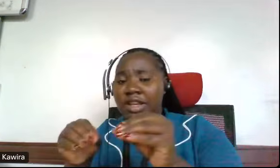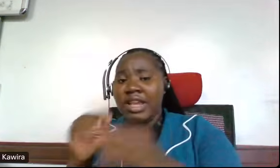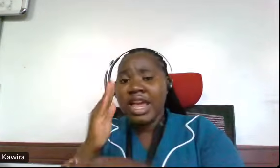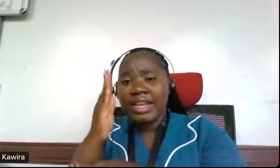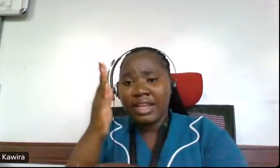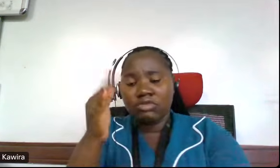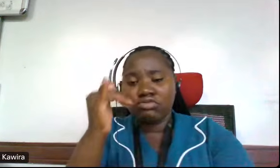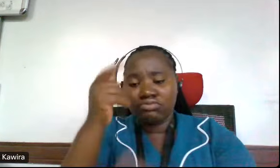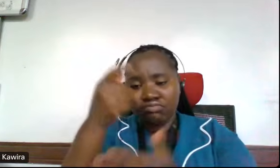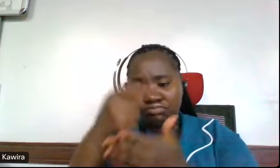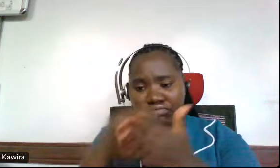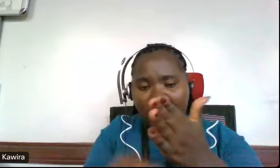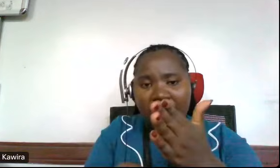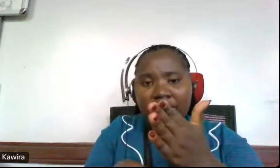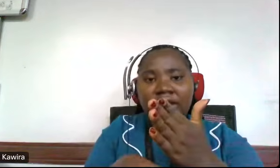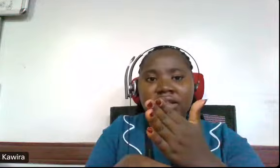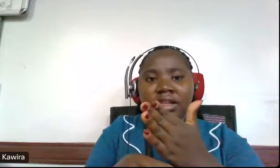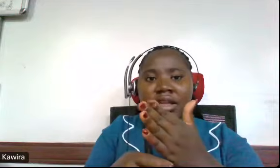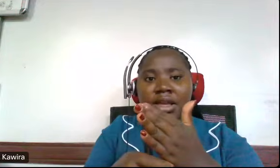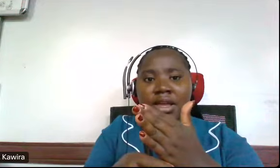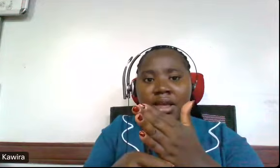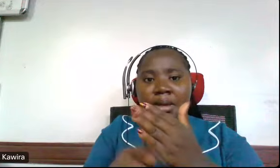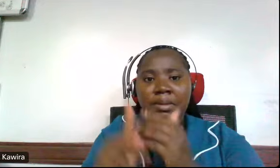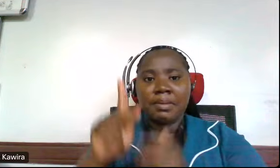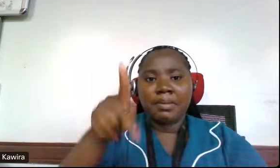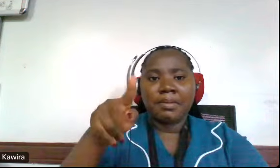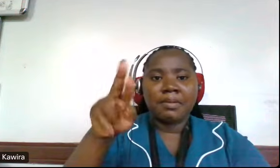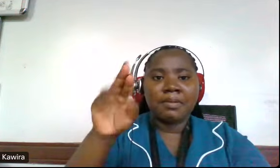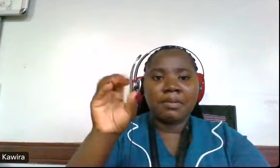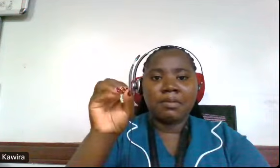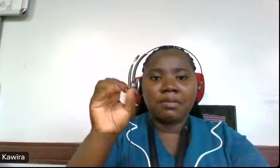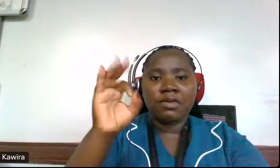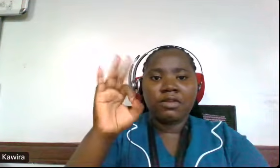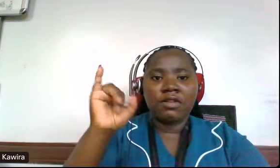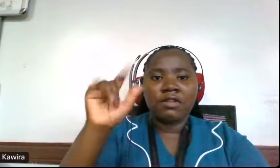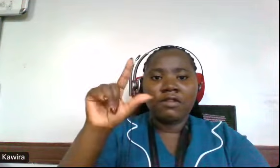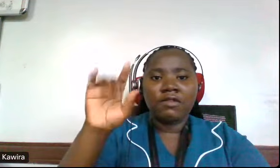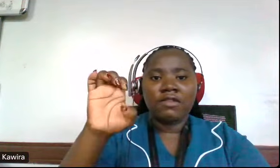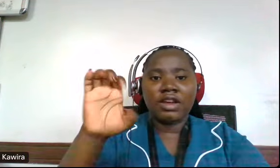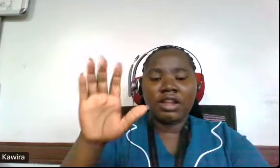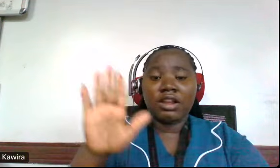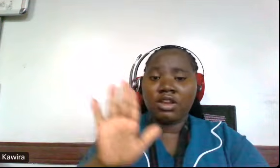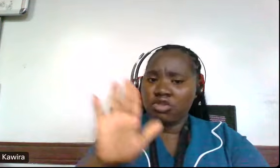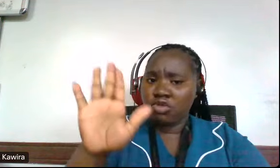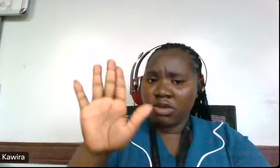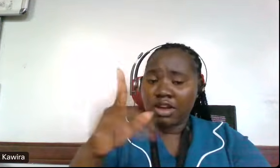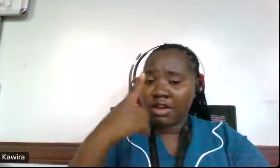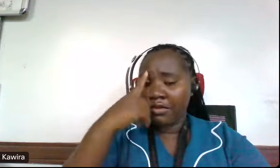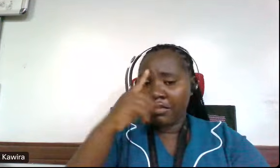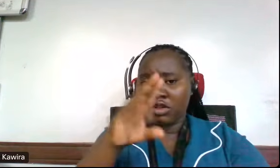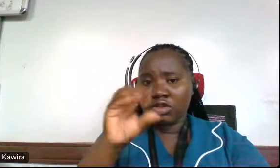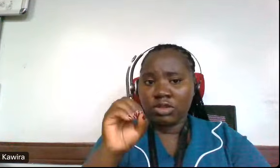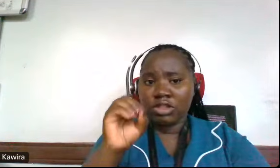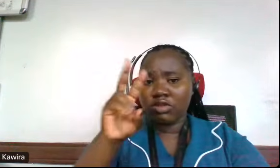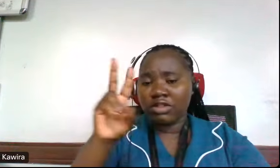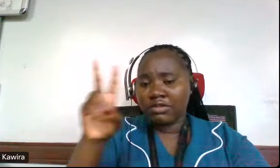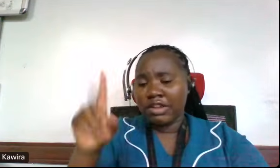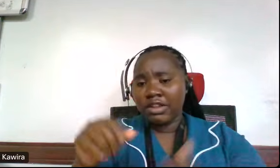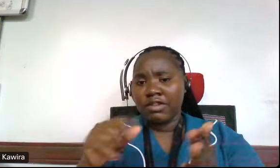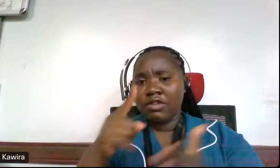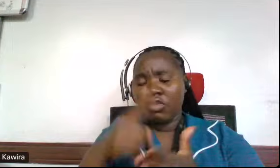iTax profile. So you'll find a situation whereby for the year 2025, what you have declared as taxes deducted from